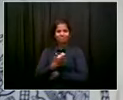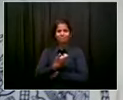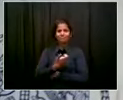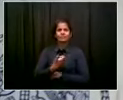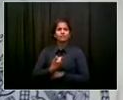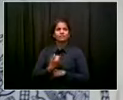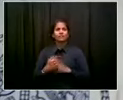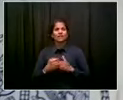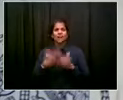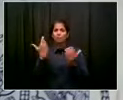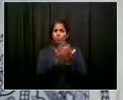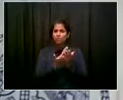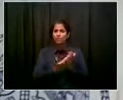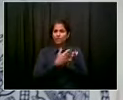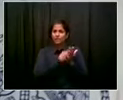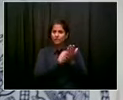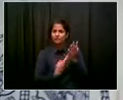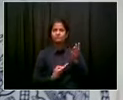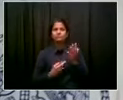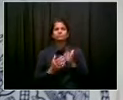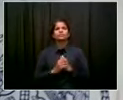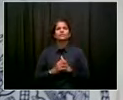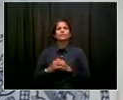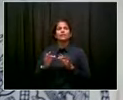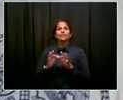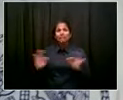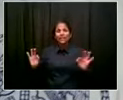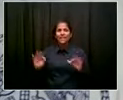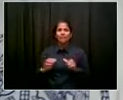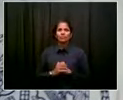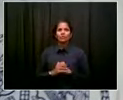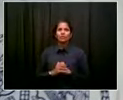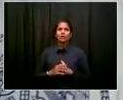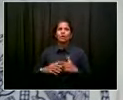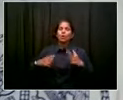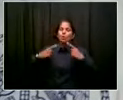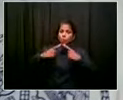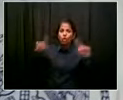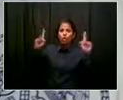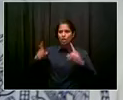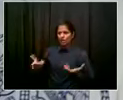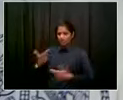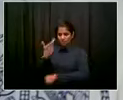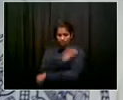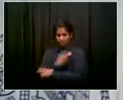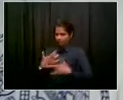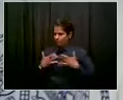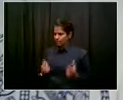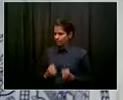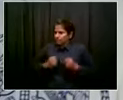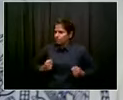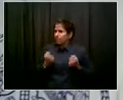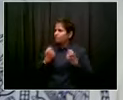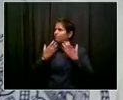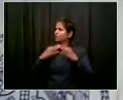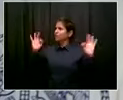effective so i'm appealing to parents this is the time to protect our children with the vaccine dr choxy